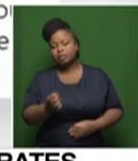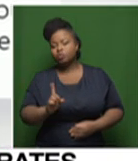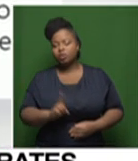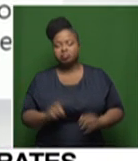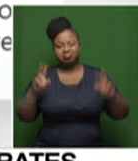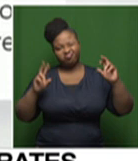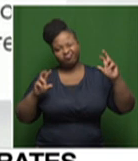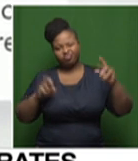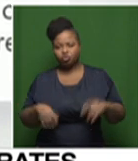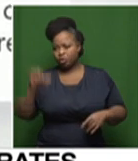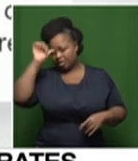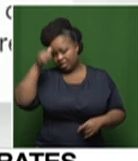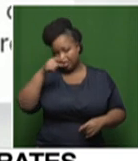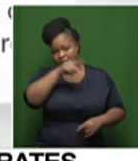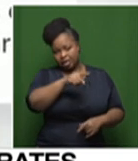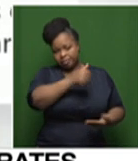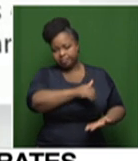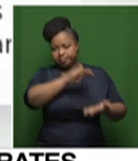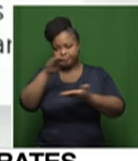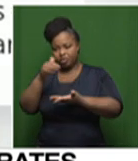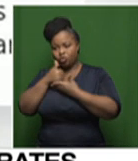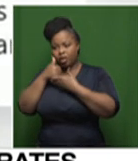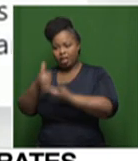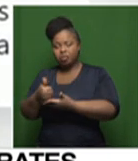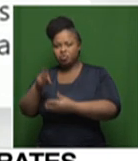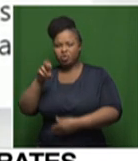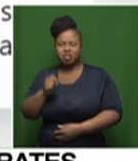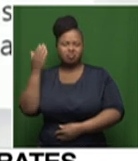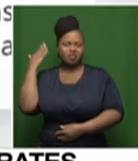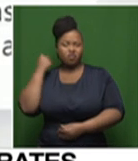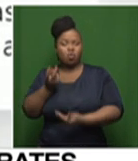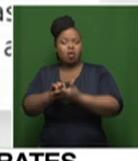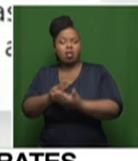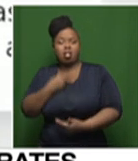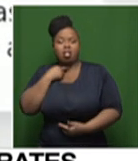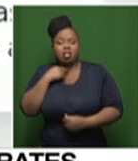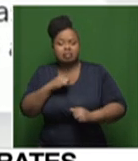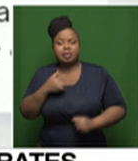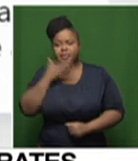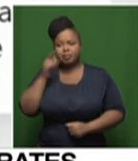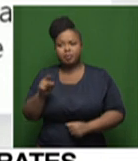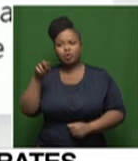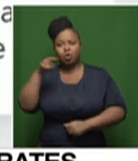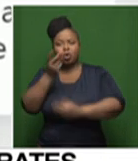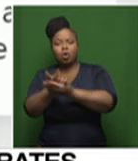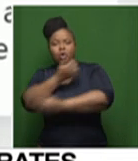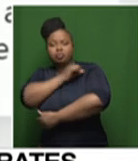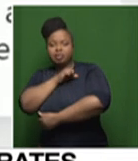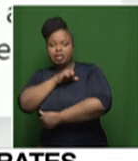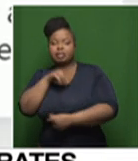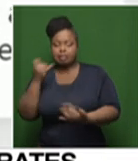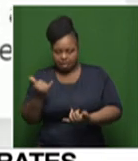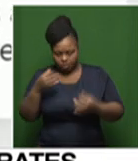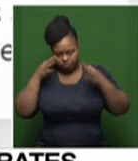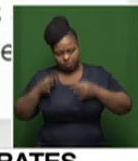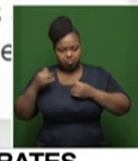"Just as India sent assistance to the United States as our hospitals were strained early in the pandemic, we are determined to help India in